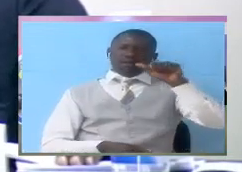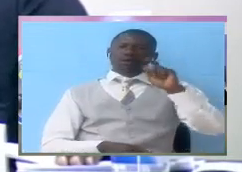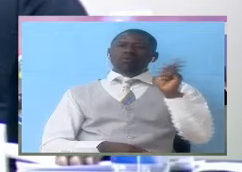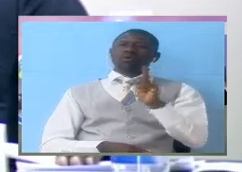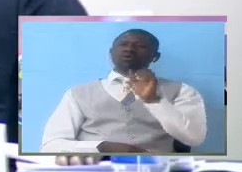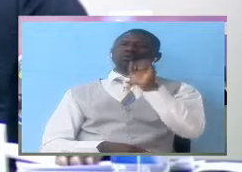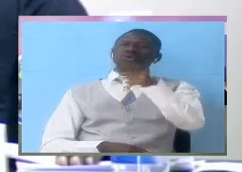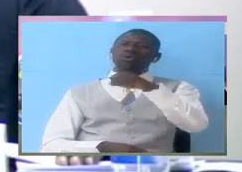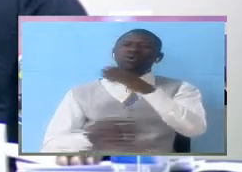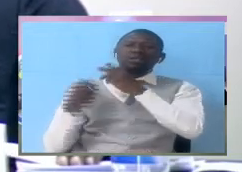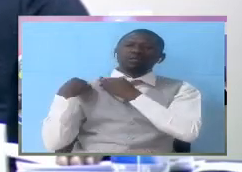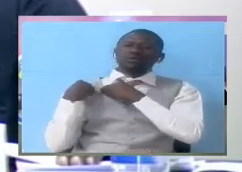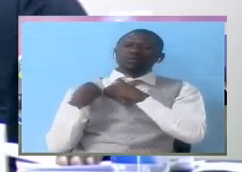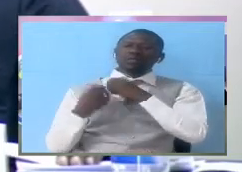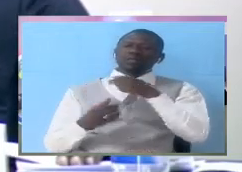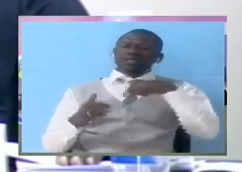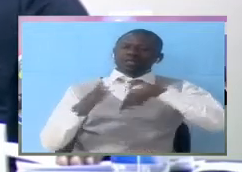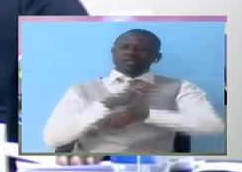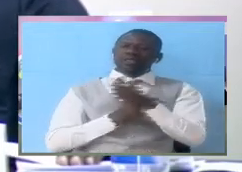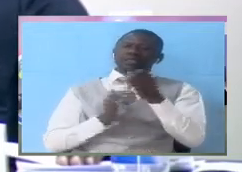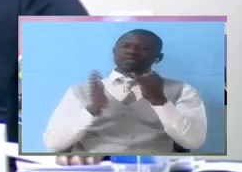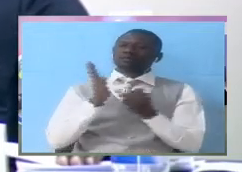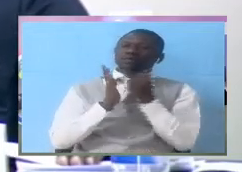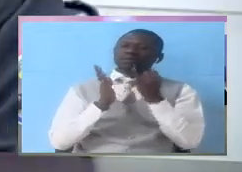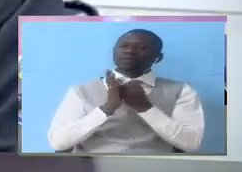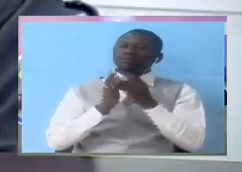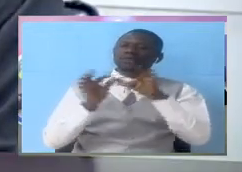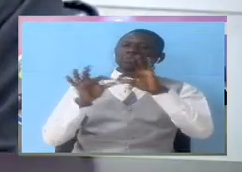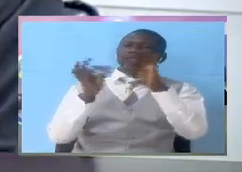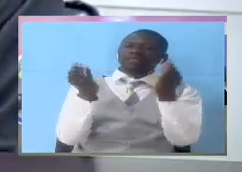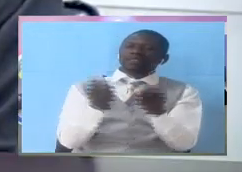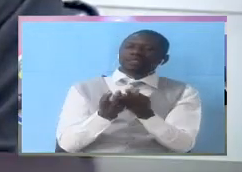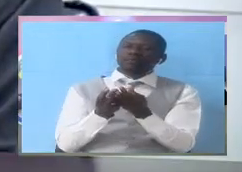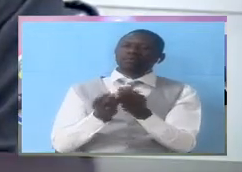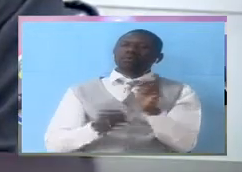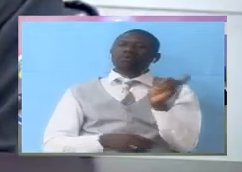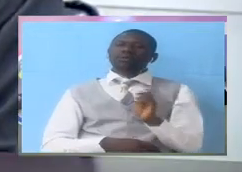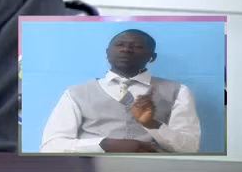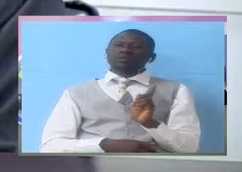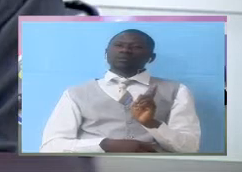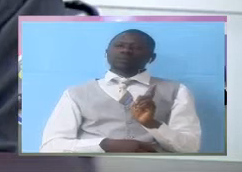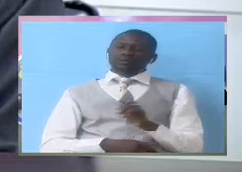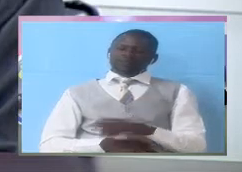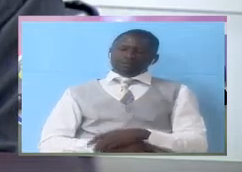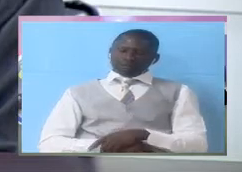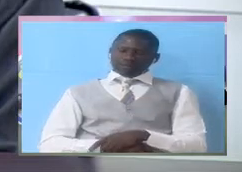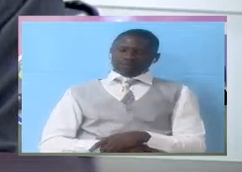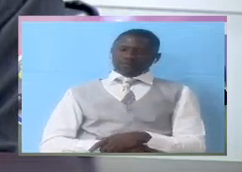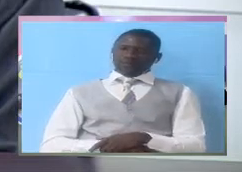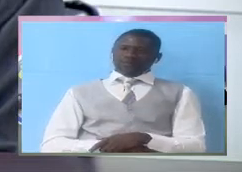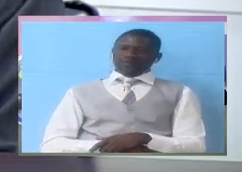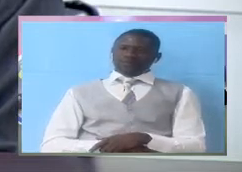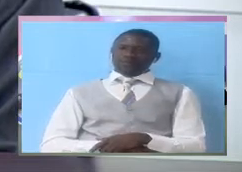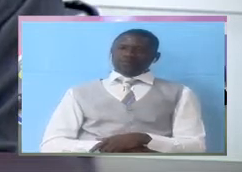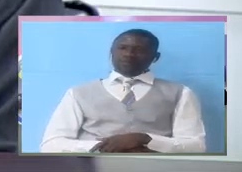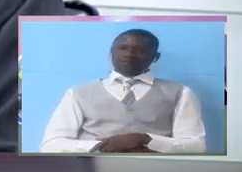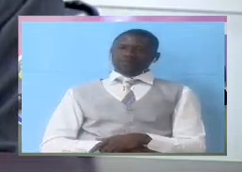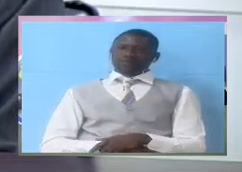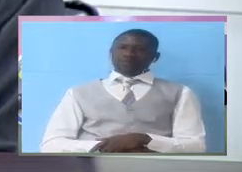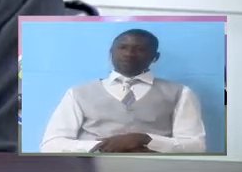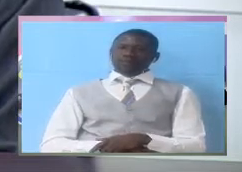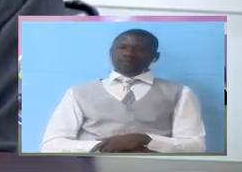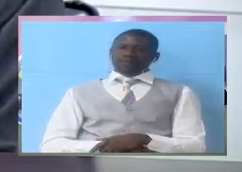role in this investigative panel? Yo, lan moy won sa taxaway comme ka yo ya nekon director general bu NIA